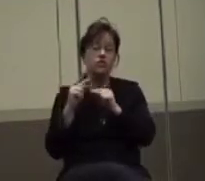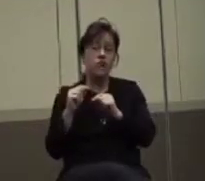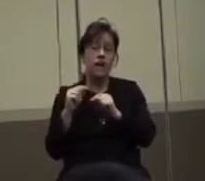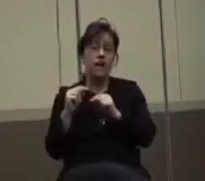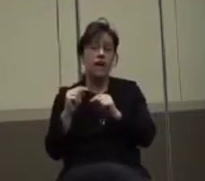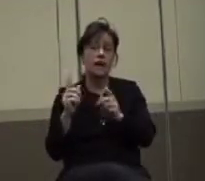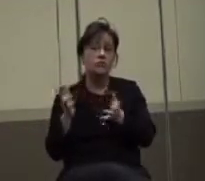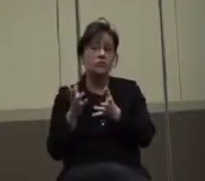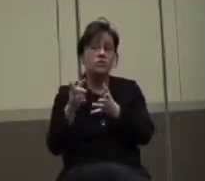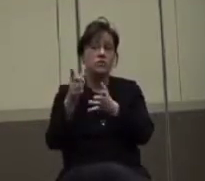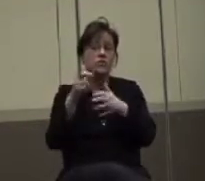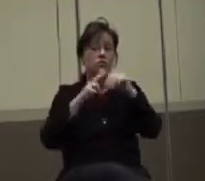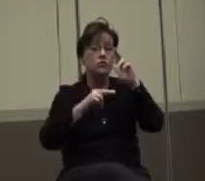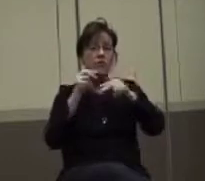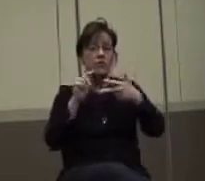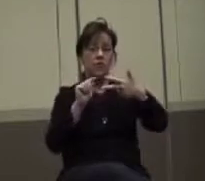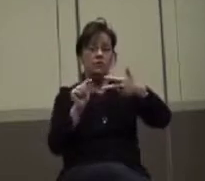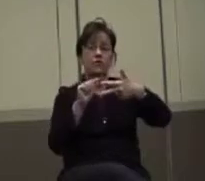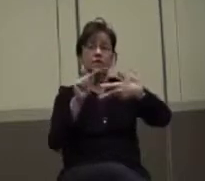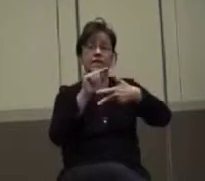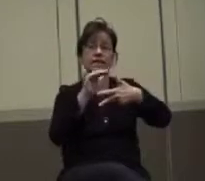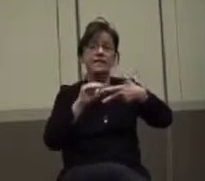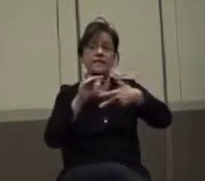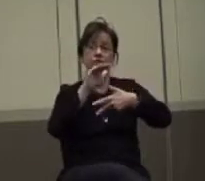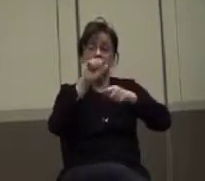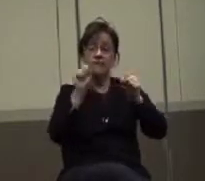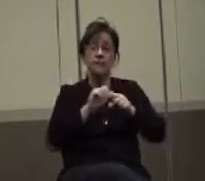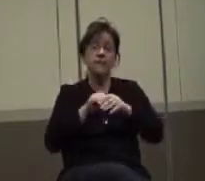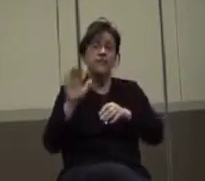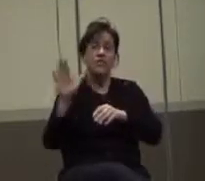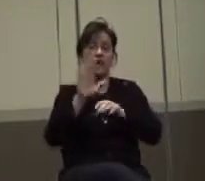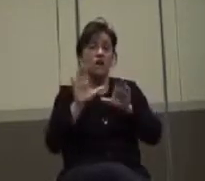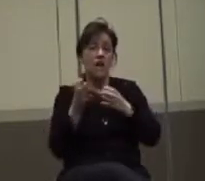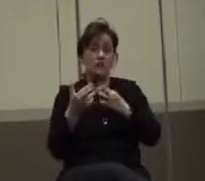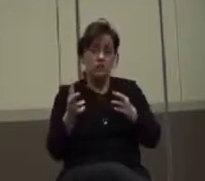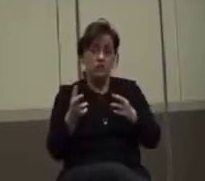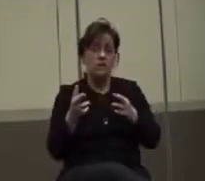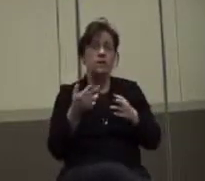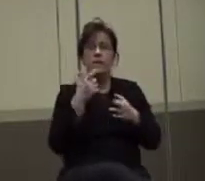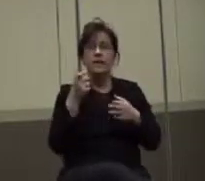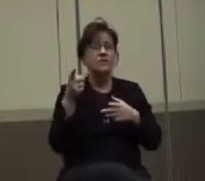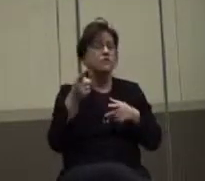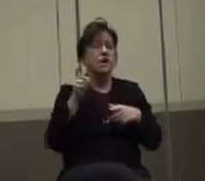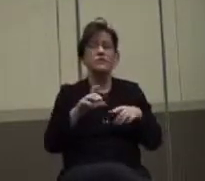3-tier system in their classroom, because you will find you have to do far fewer FBAs and BIPs.